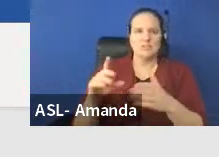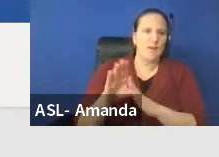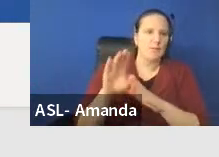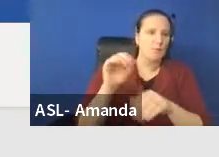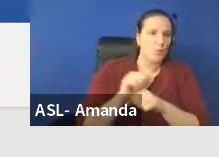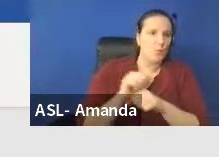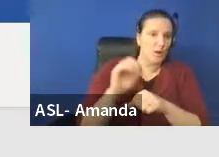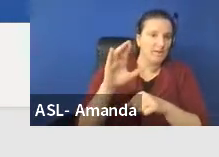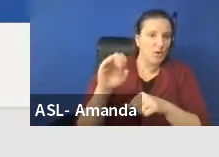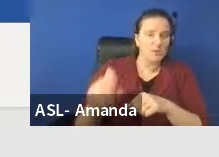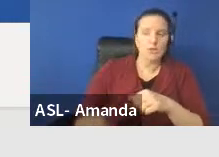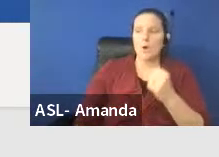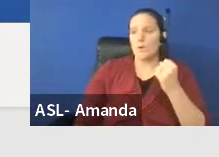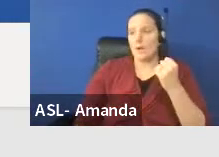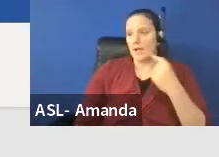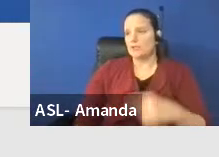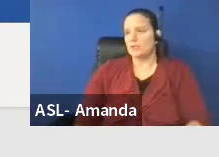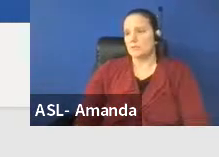workforce. Gotcha.